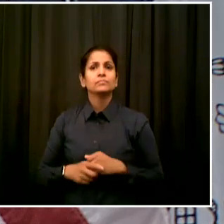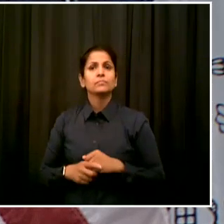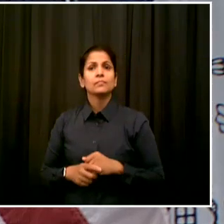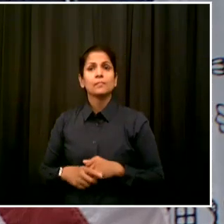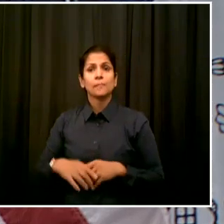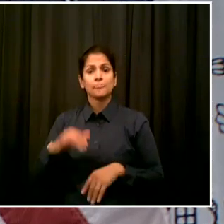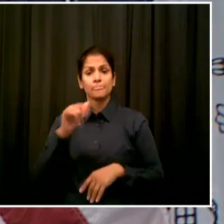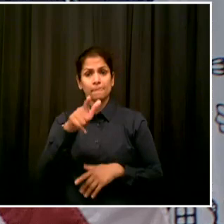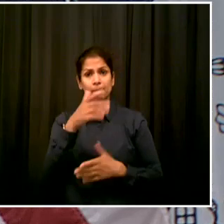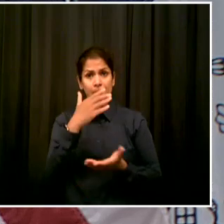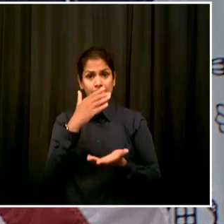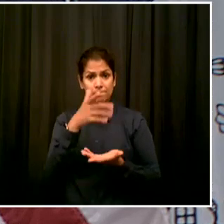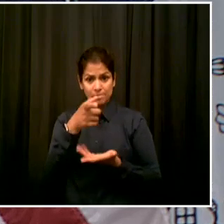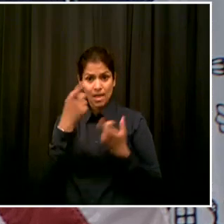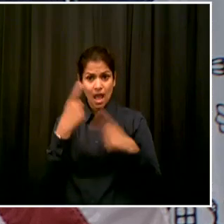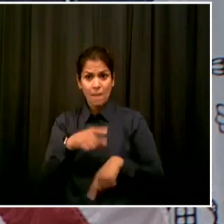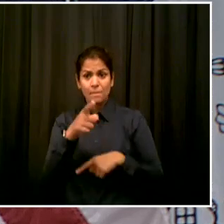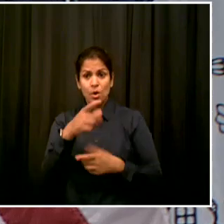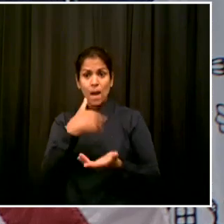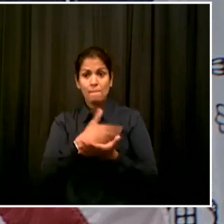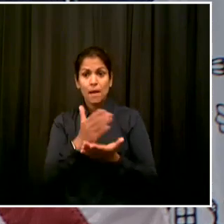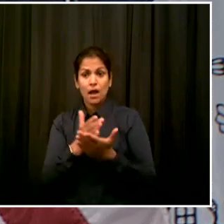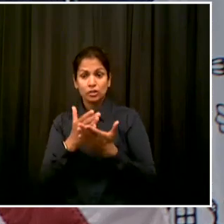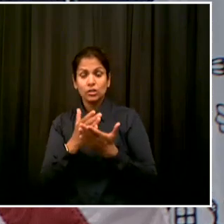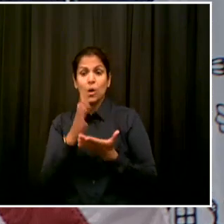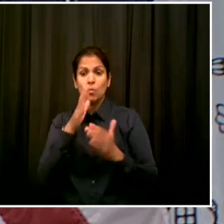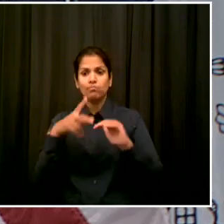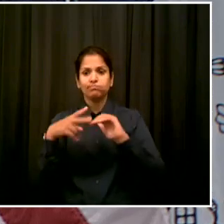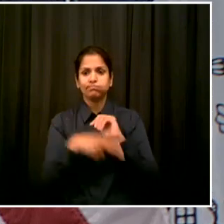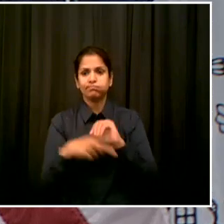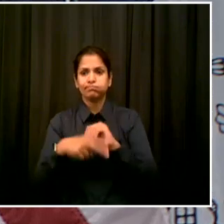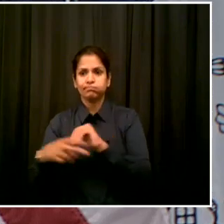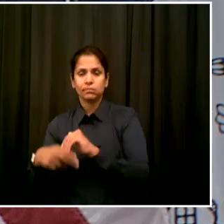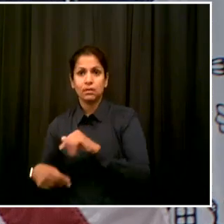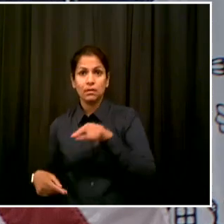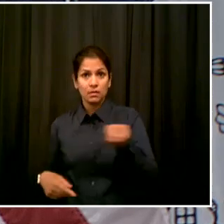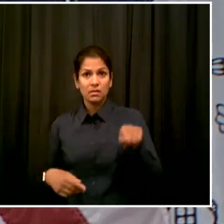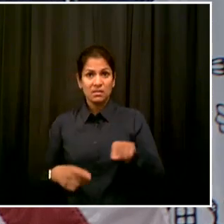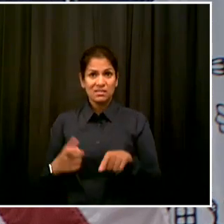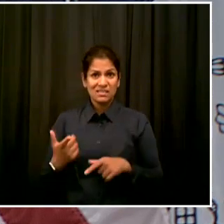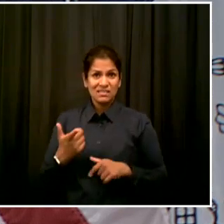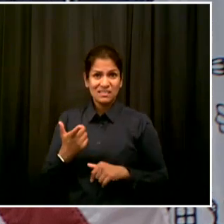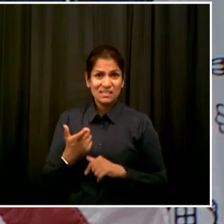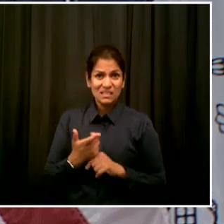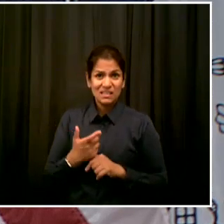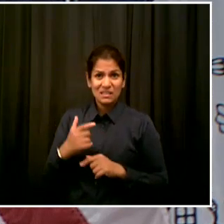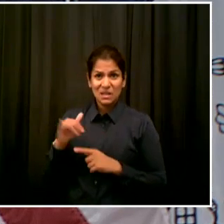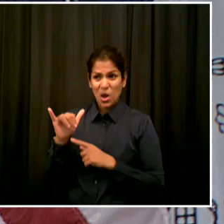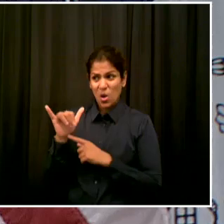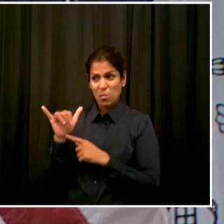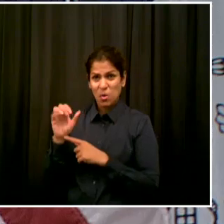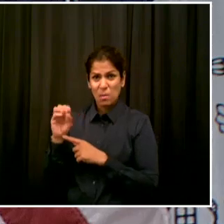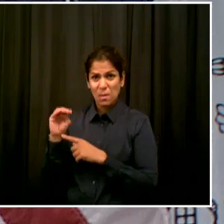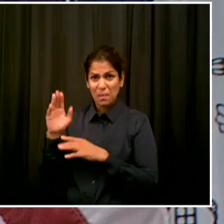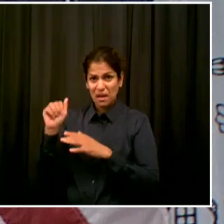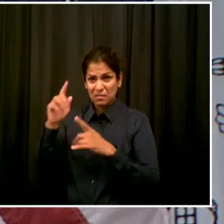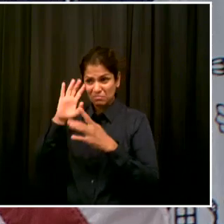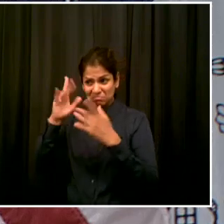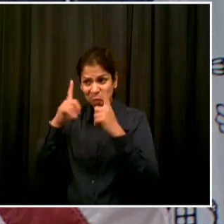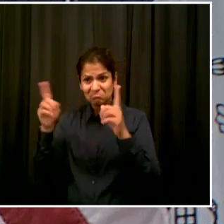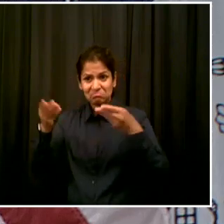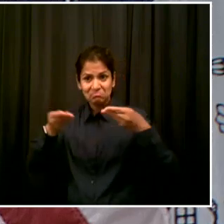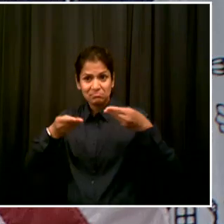that often disregards the law and can affect basically life and death with building and construction